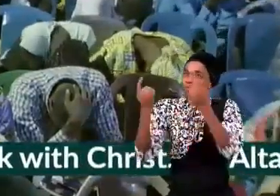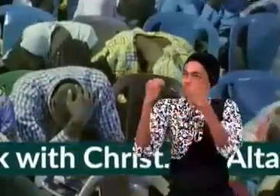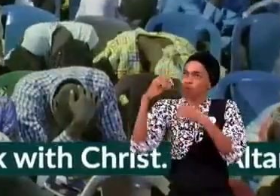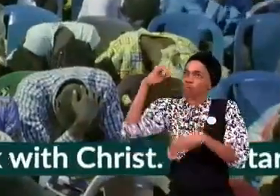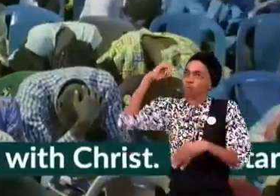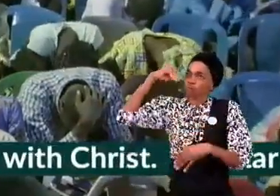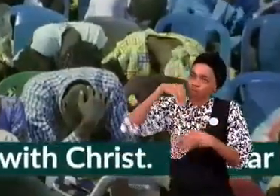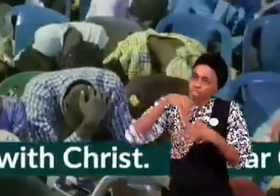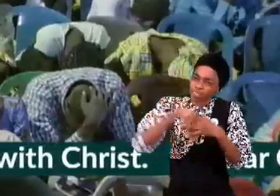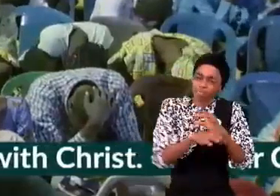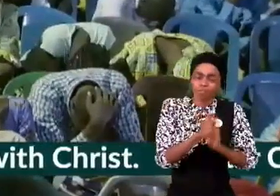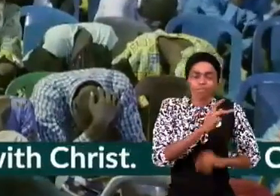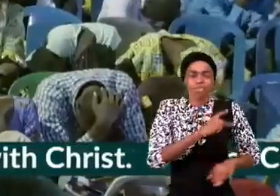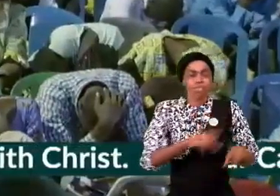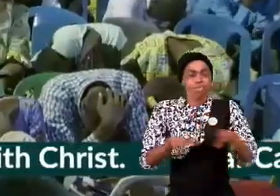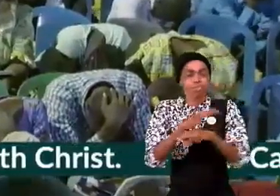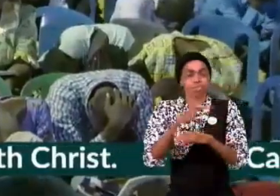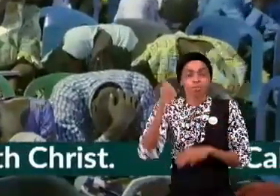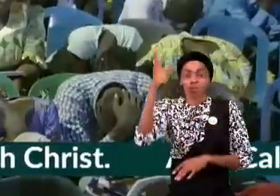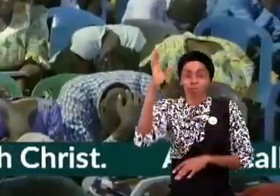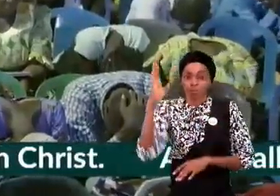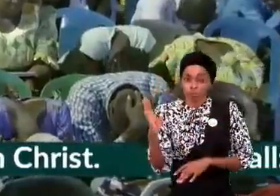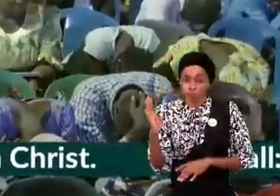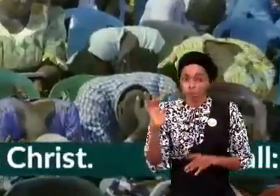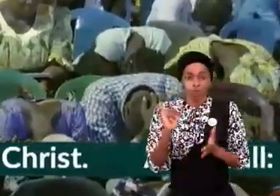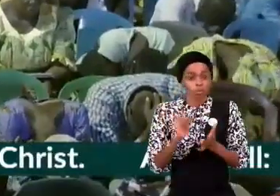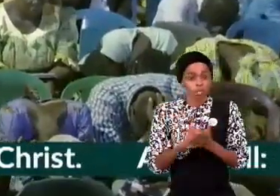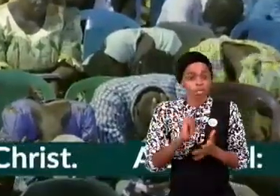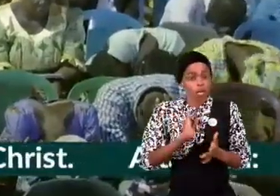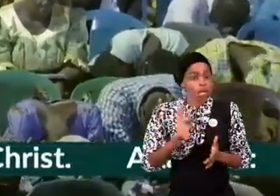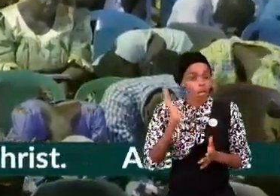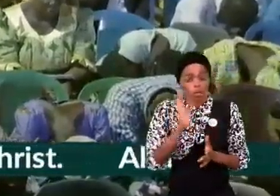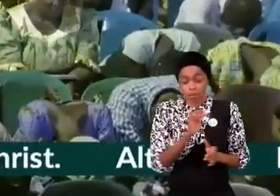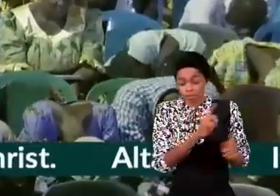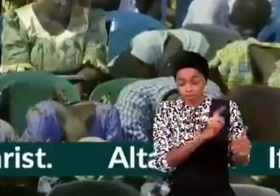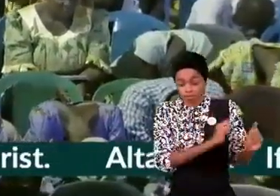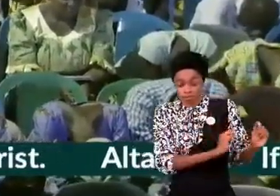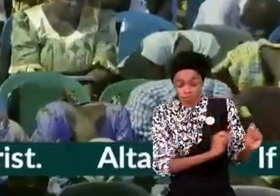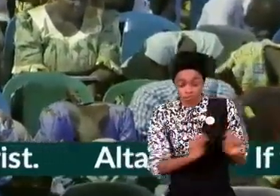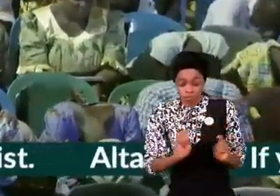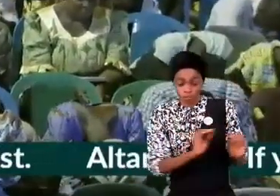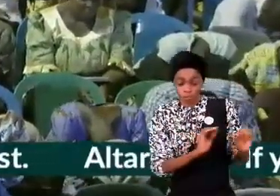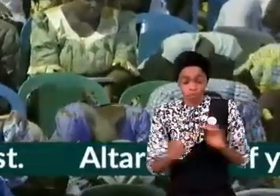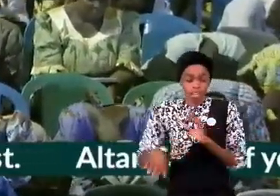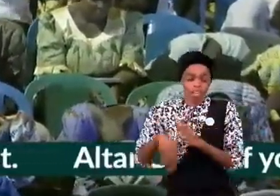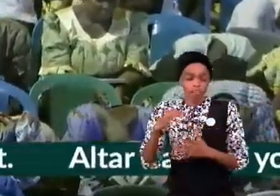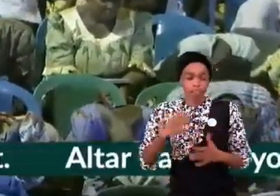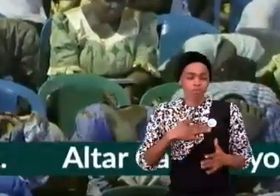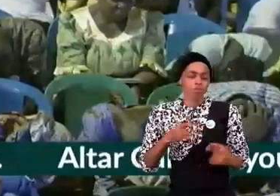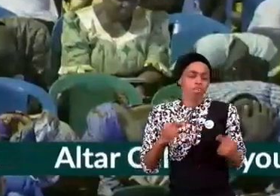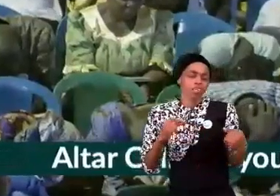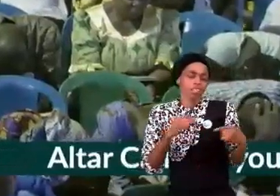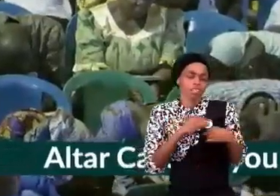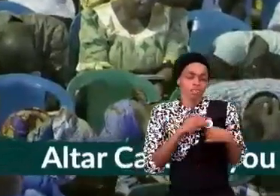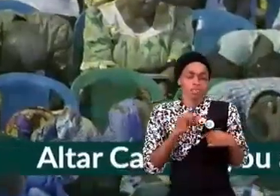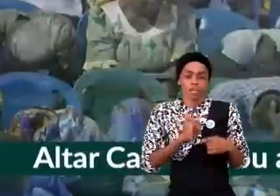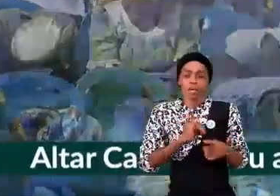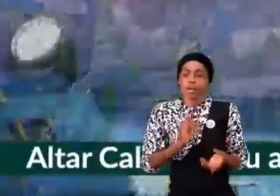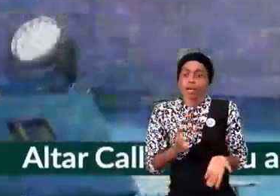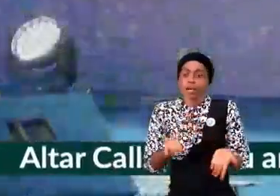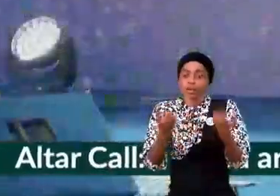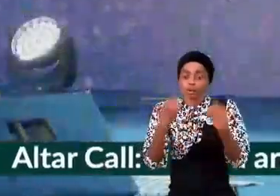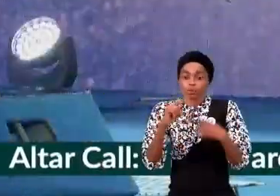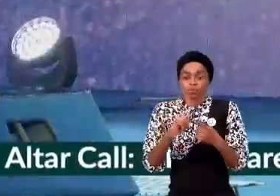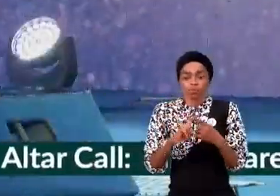translated out of my guilt. And I come to have the salvation,